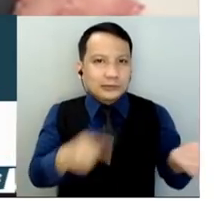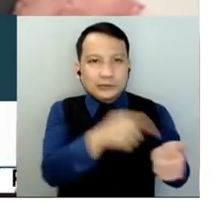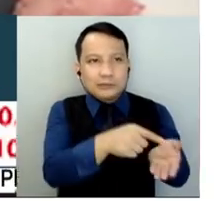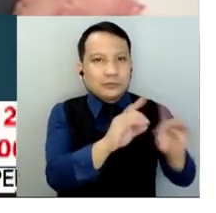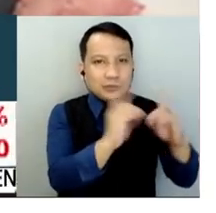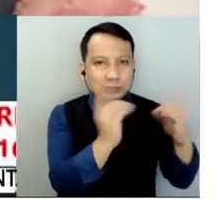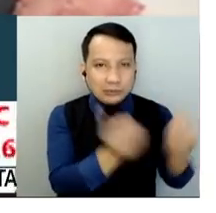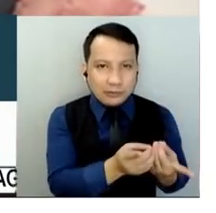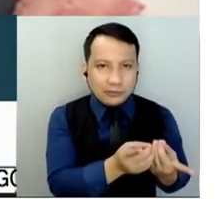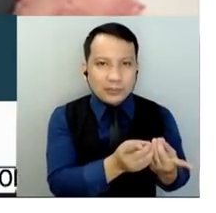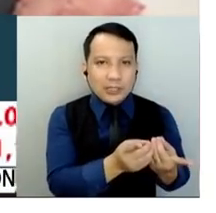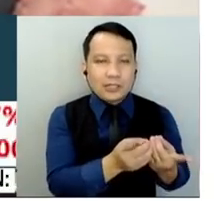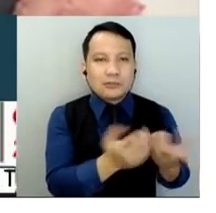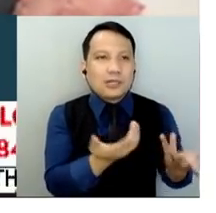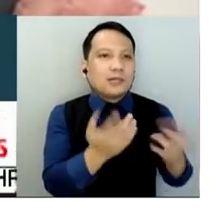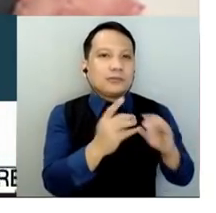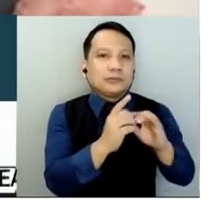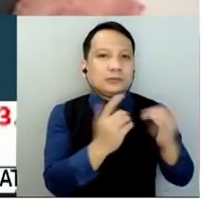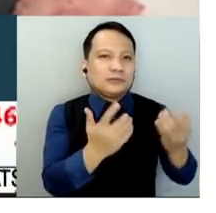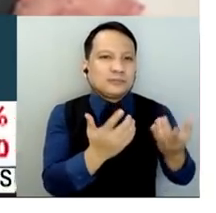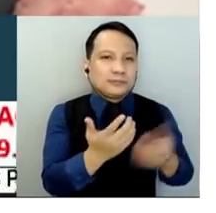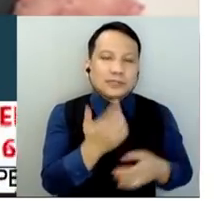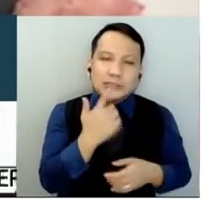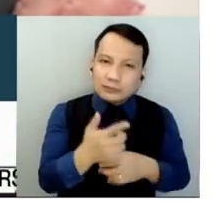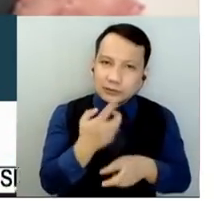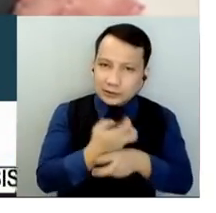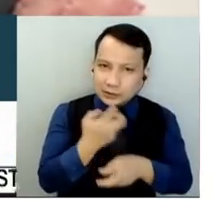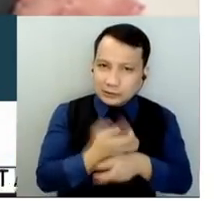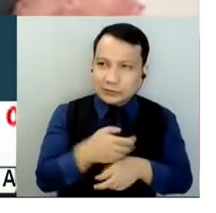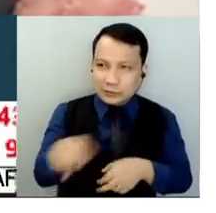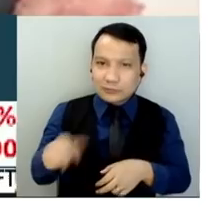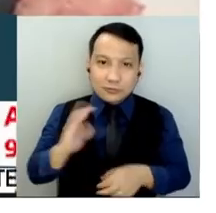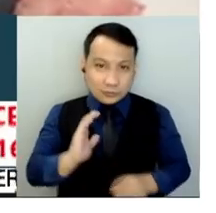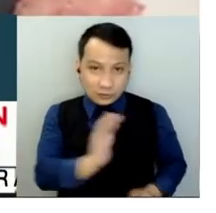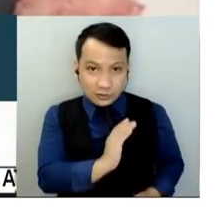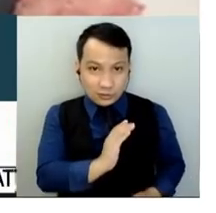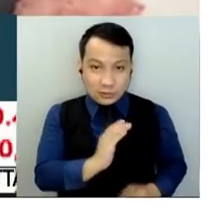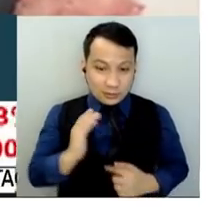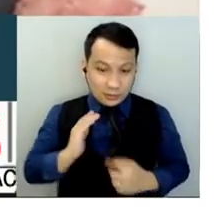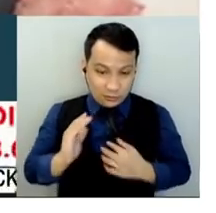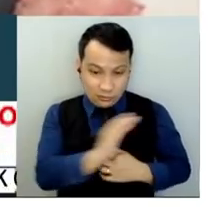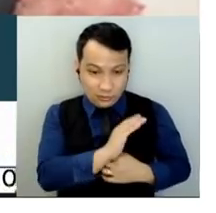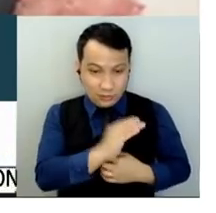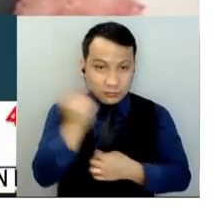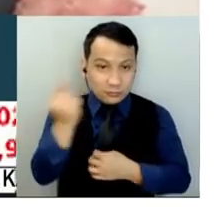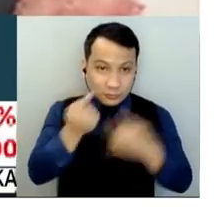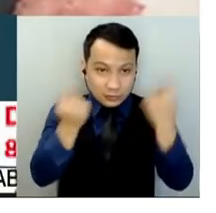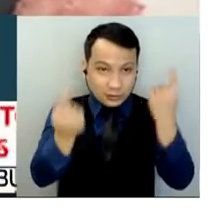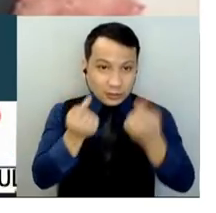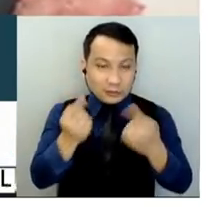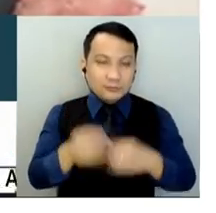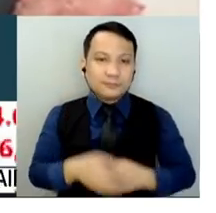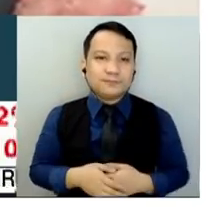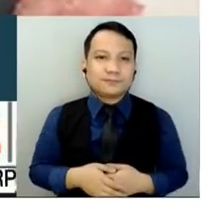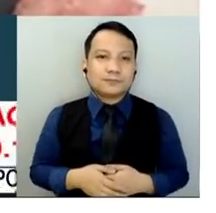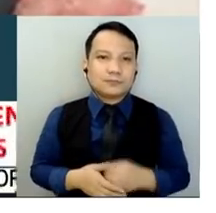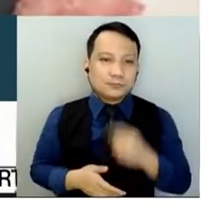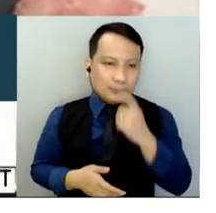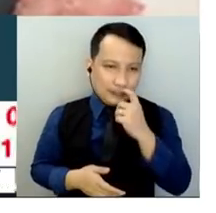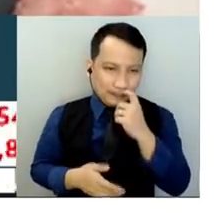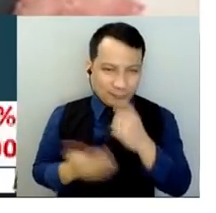agency. That's a head-scratching moment, especially for Congress, because as far as Congress is concerned, in effect, Carmina, it's